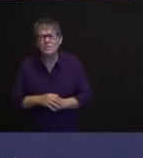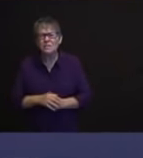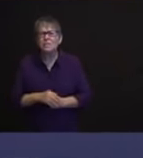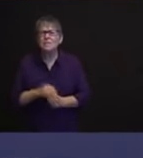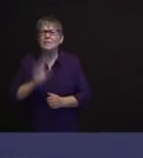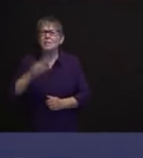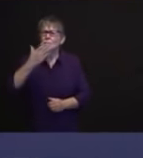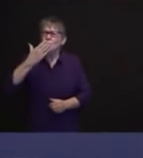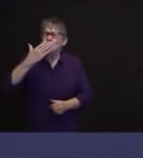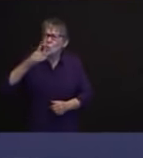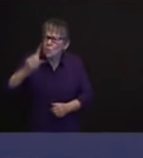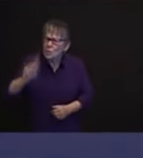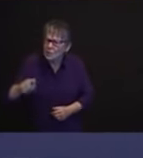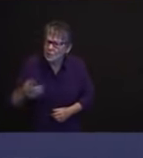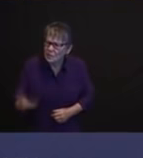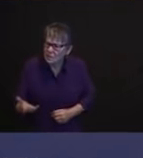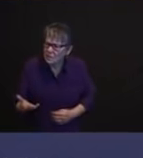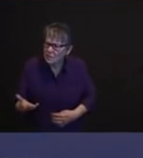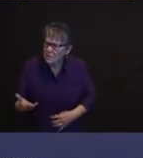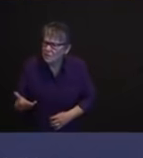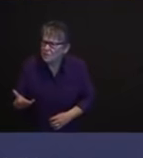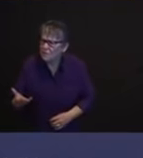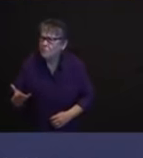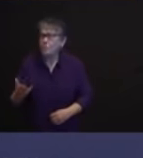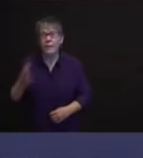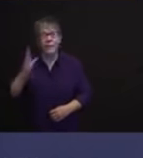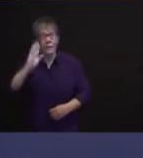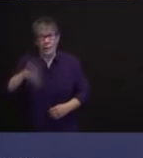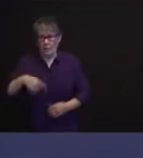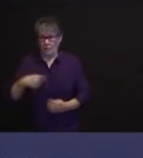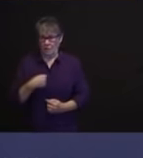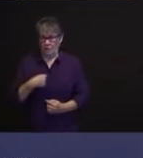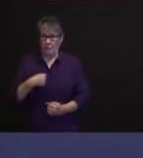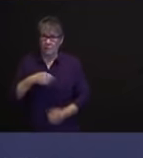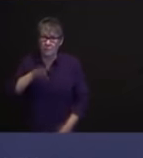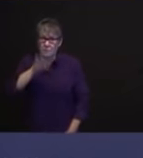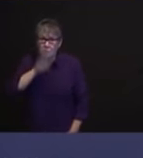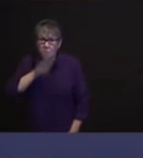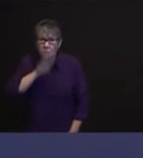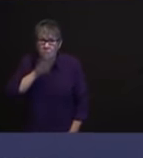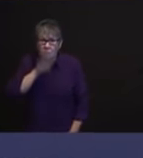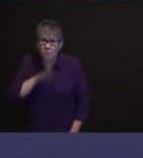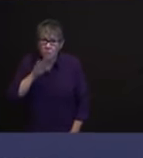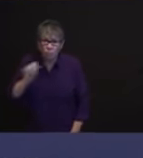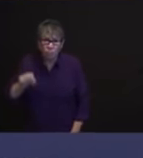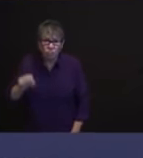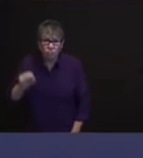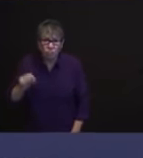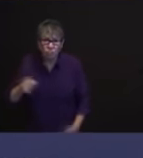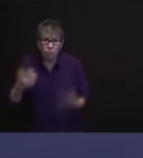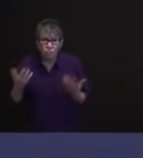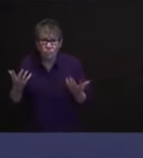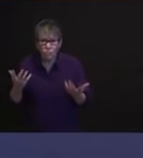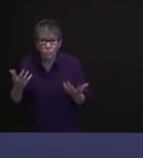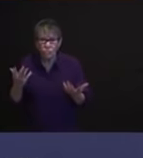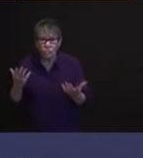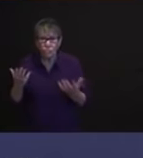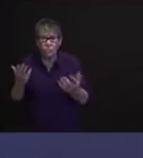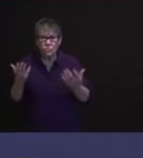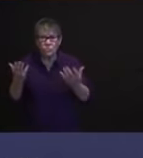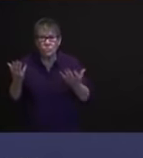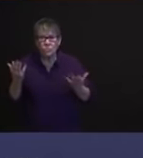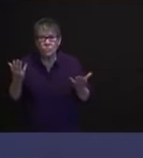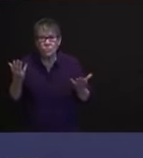It's really frustrating. I think it's largely non-compliance because people don't want to feel like they ratted out their kid or they ratted out themselves or a